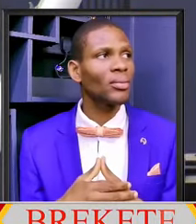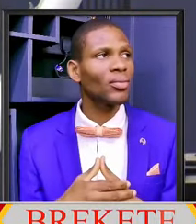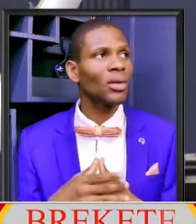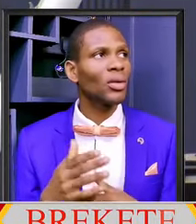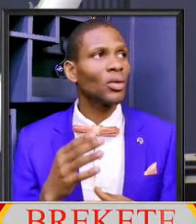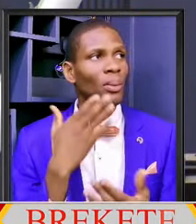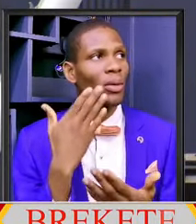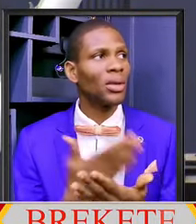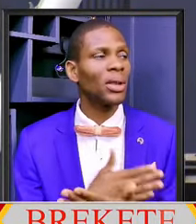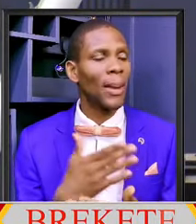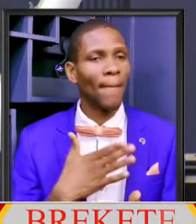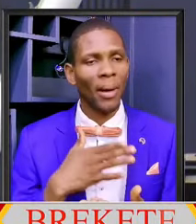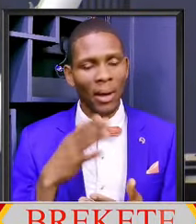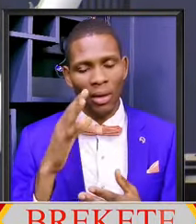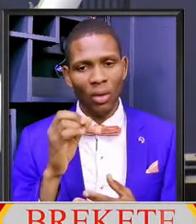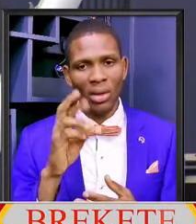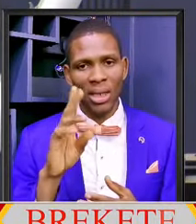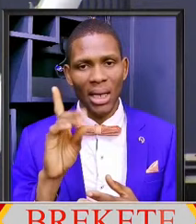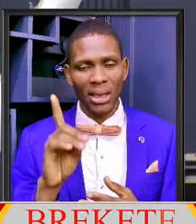president.